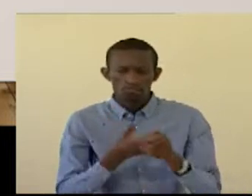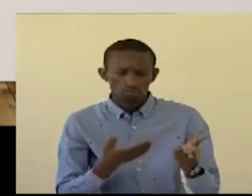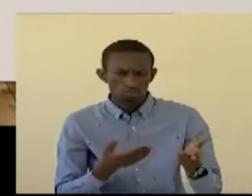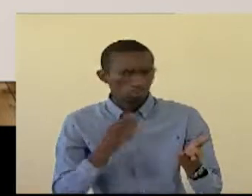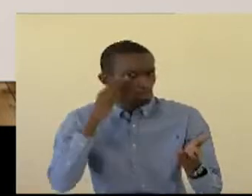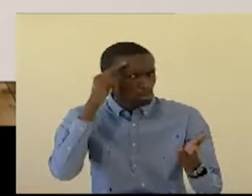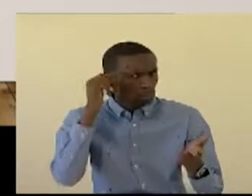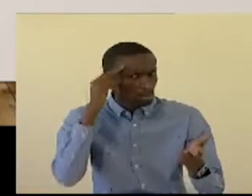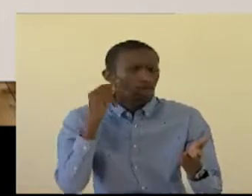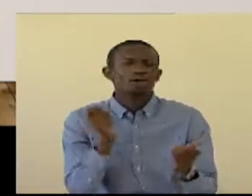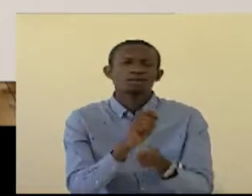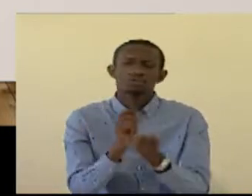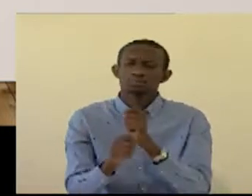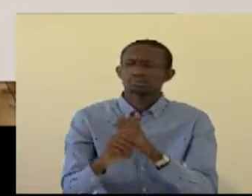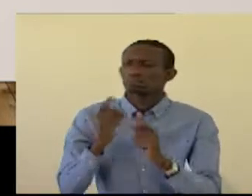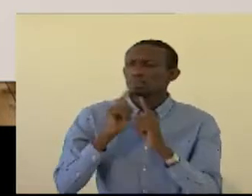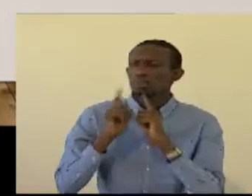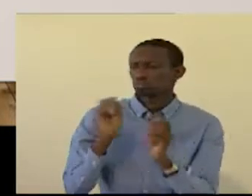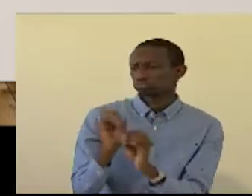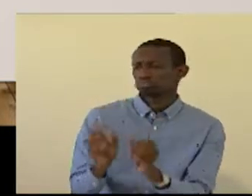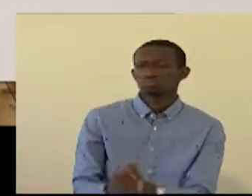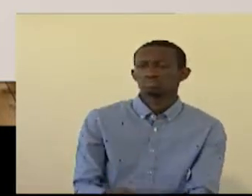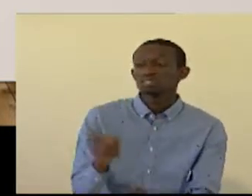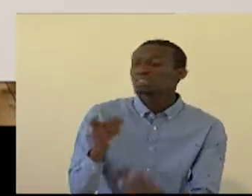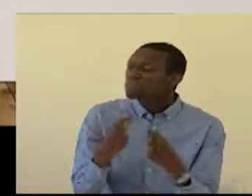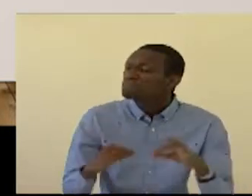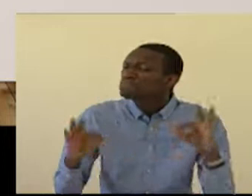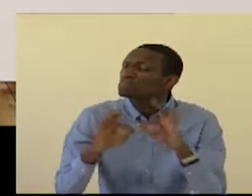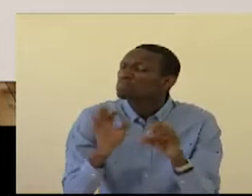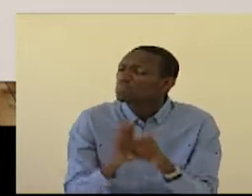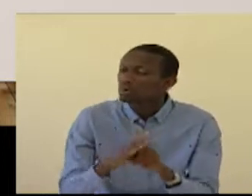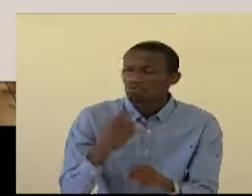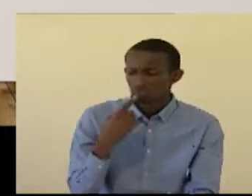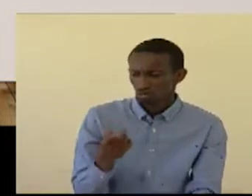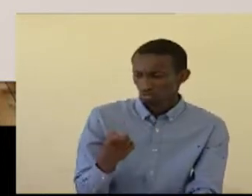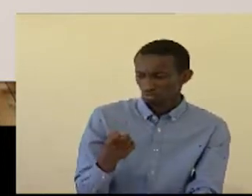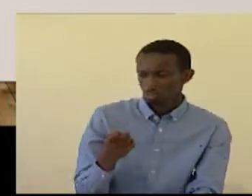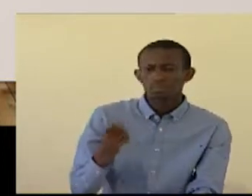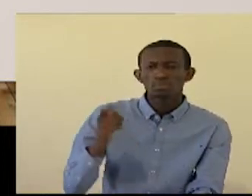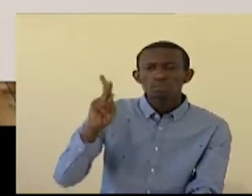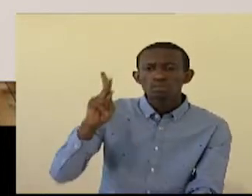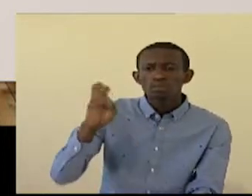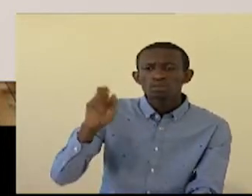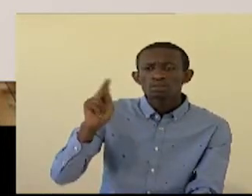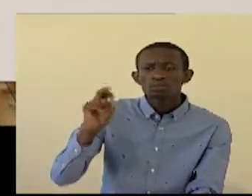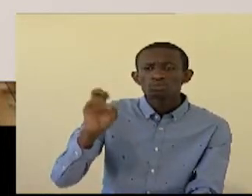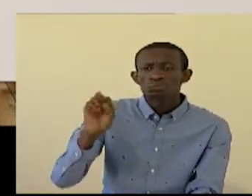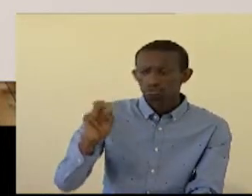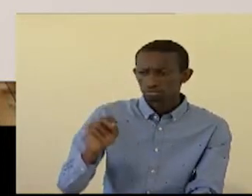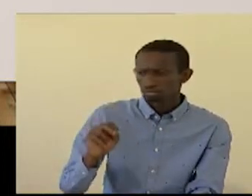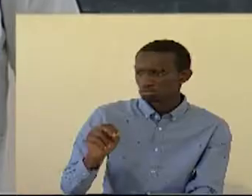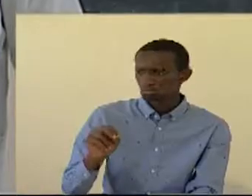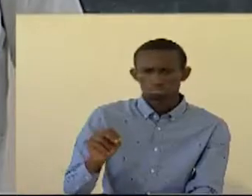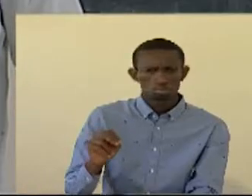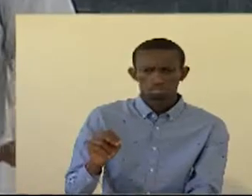to colorless. Here it is very important to say that ketones are not easily oxidized.